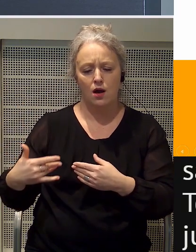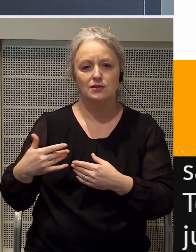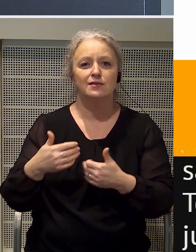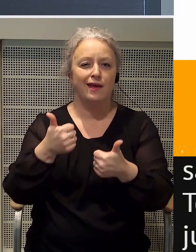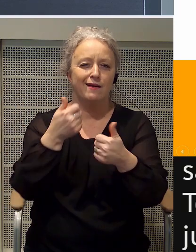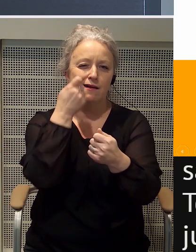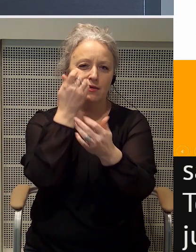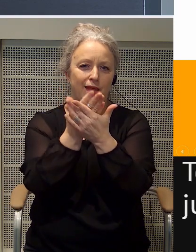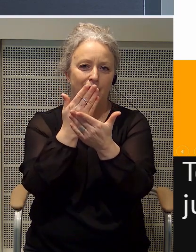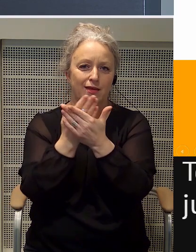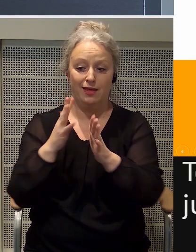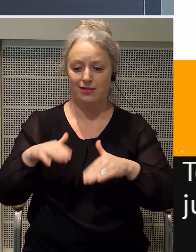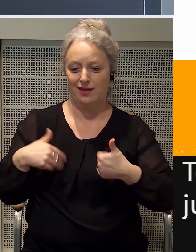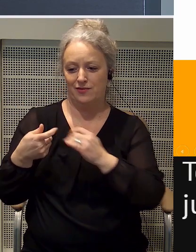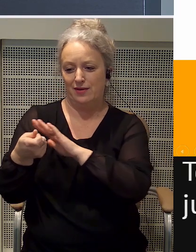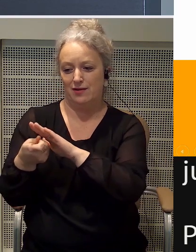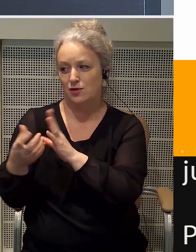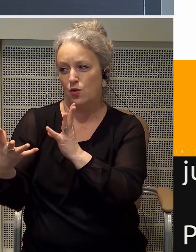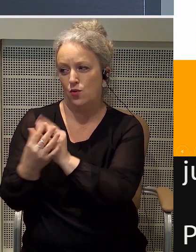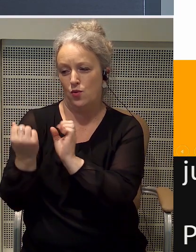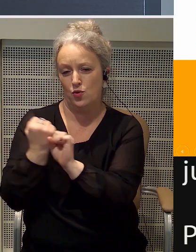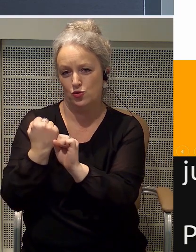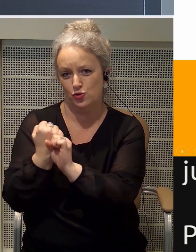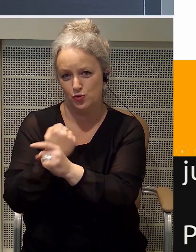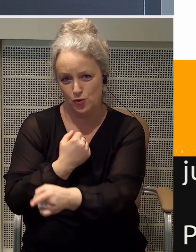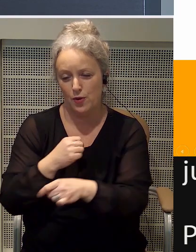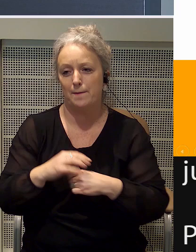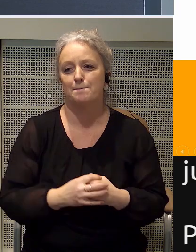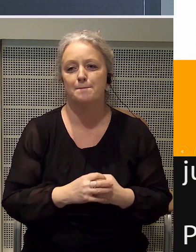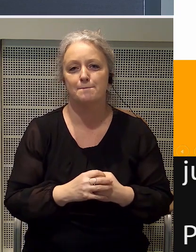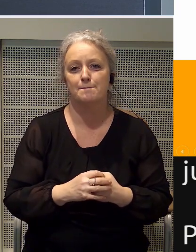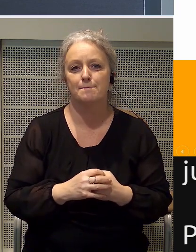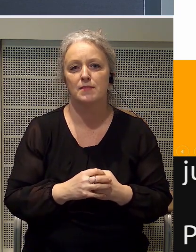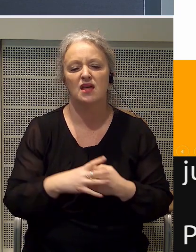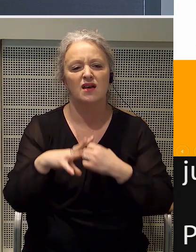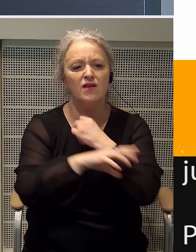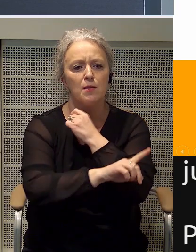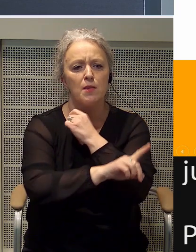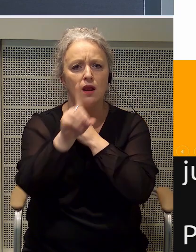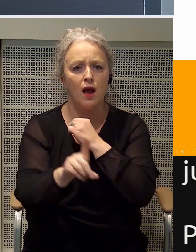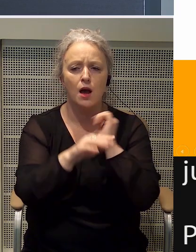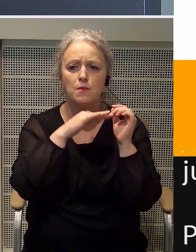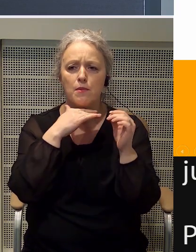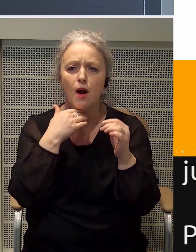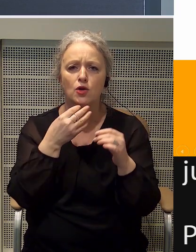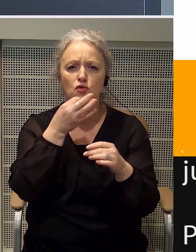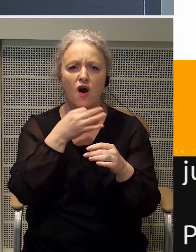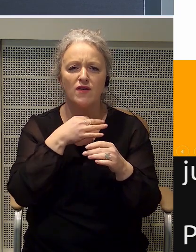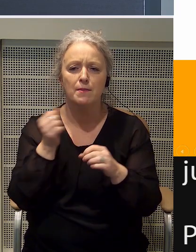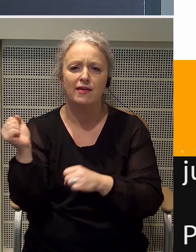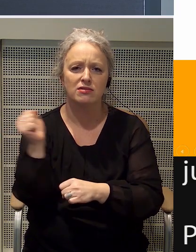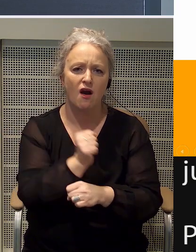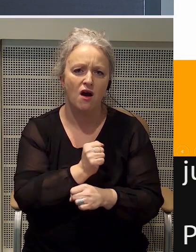Next, here you can see some good examples from our cooperation with the health insurance